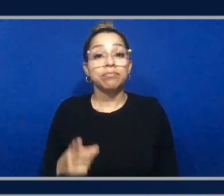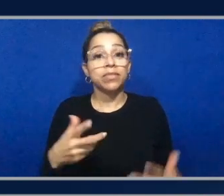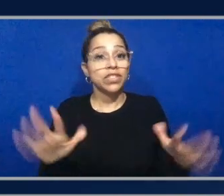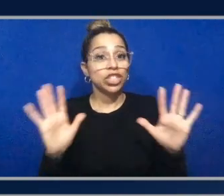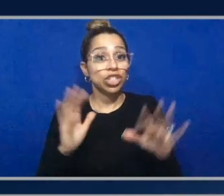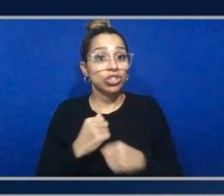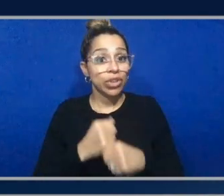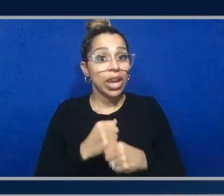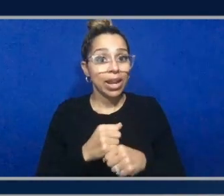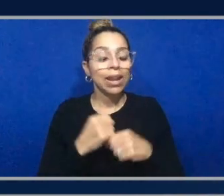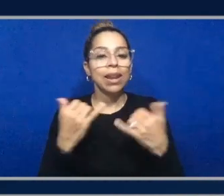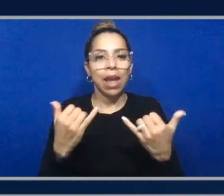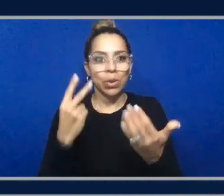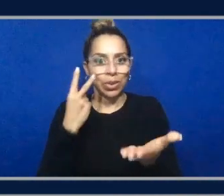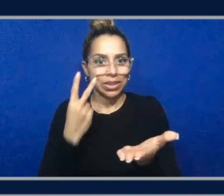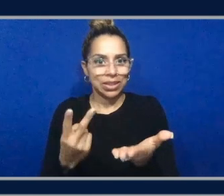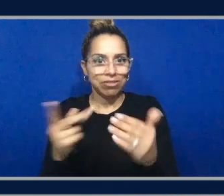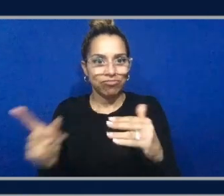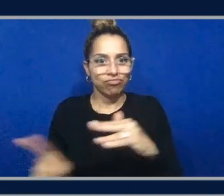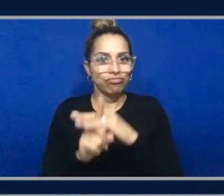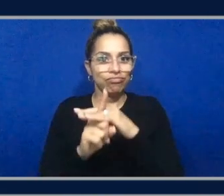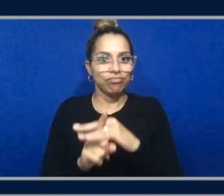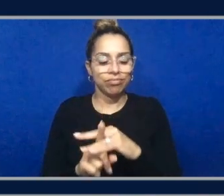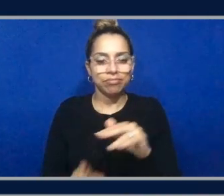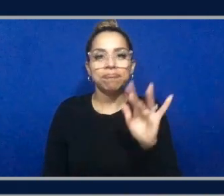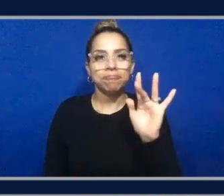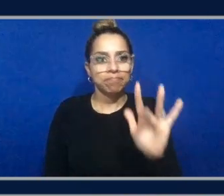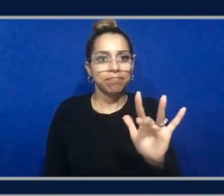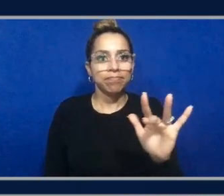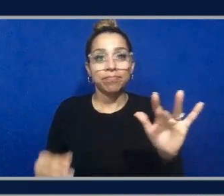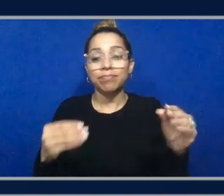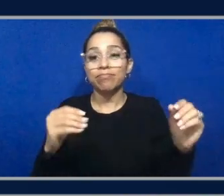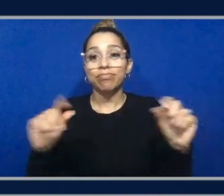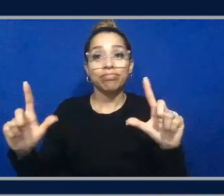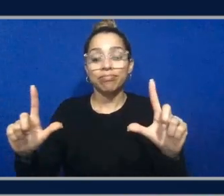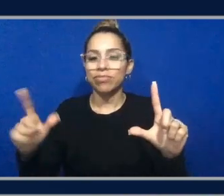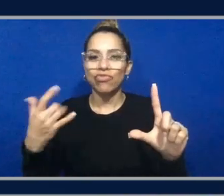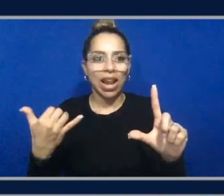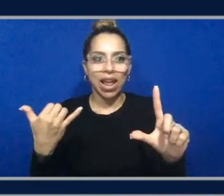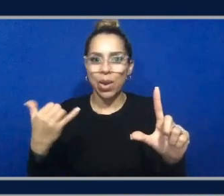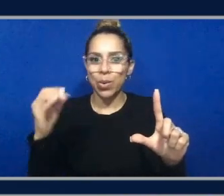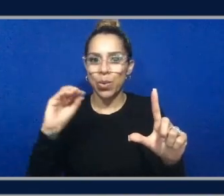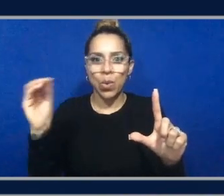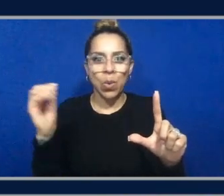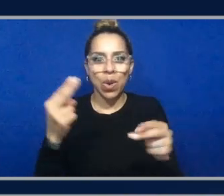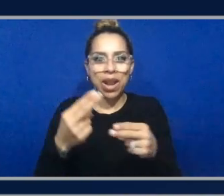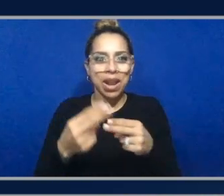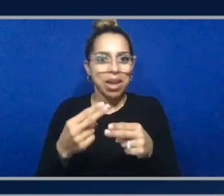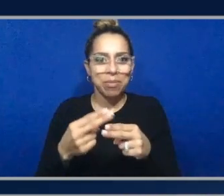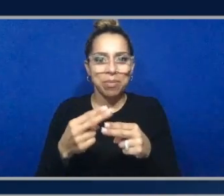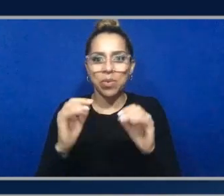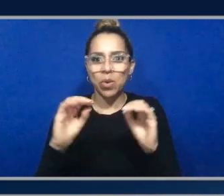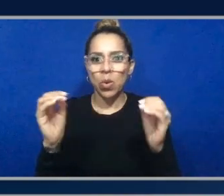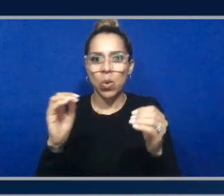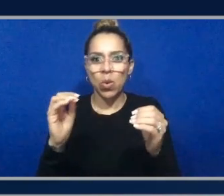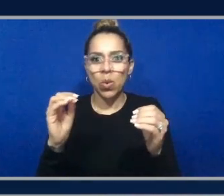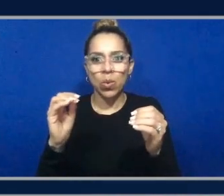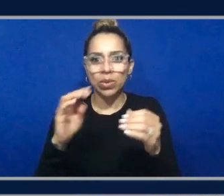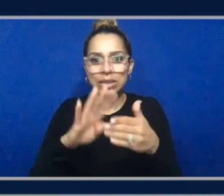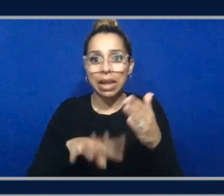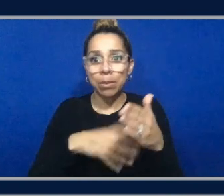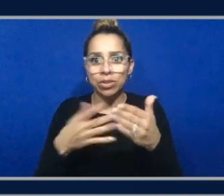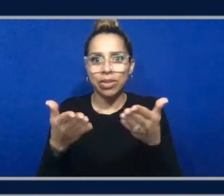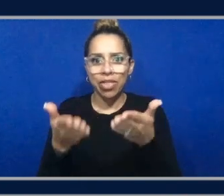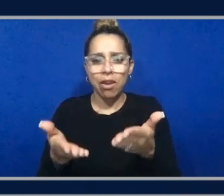it in the console, how it looks like. Right now, the bucket does not have any namespace or any tables inside it. Okay. You can go ahead and